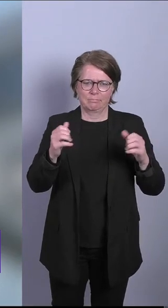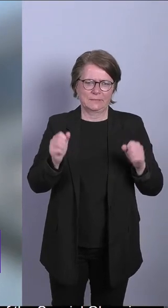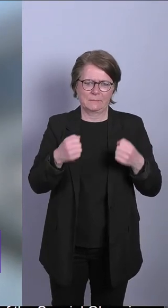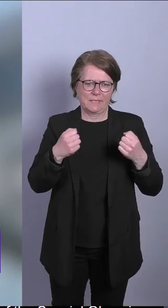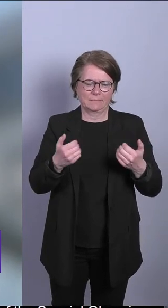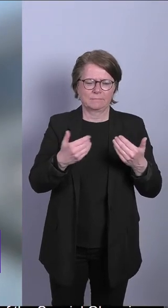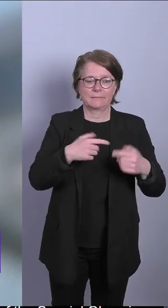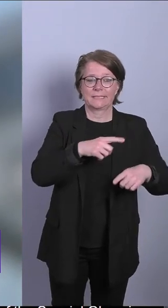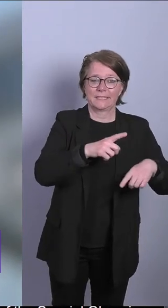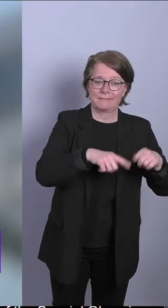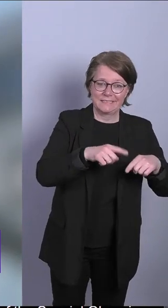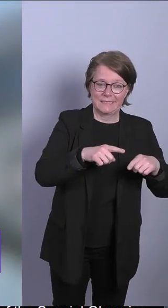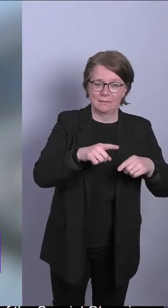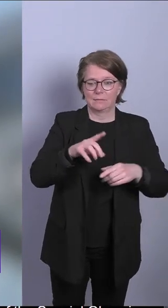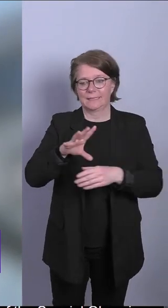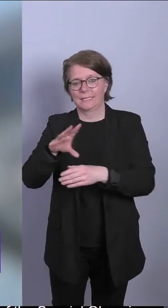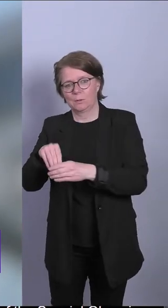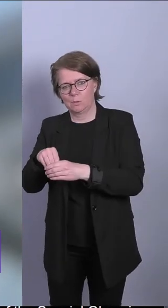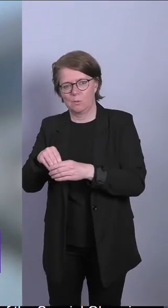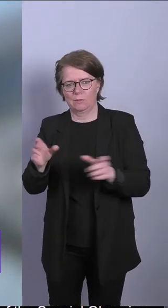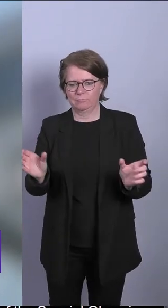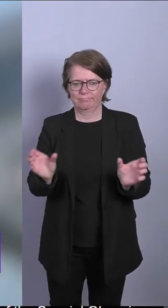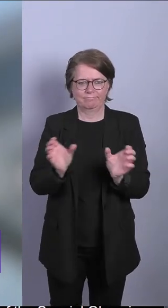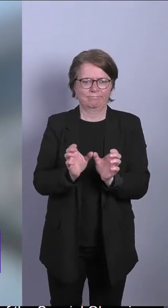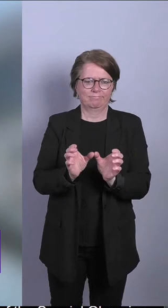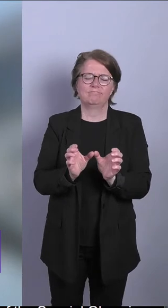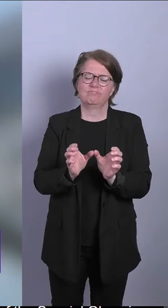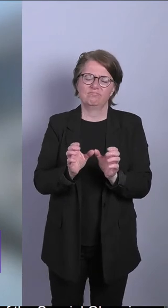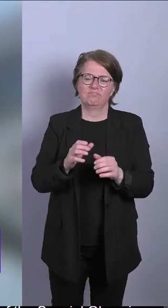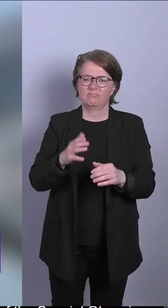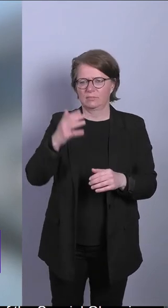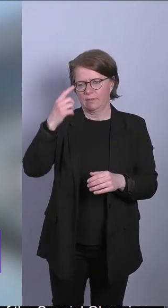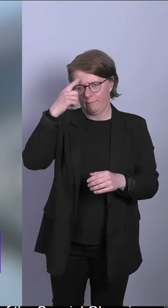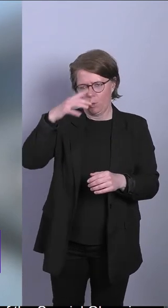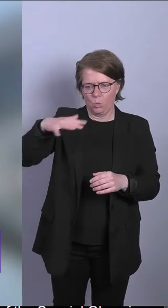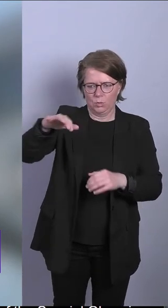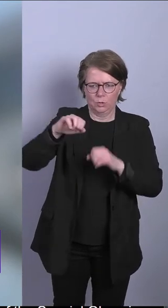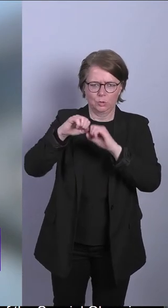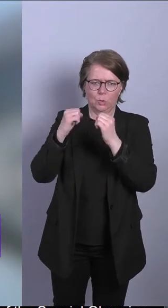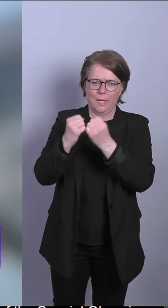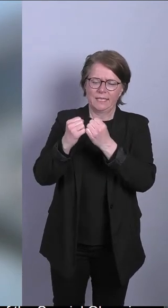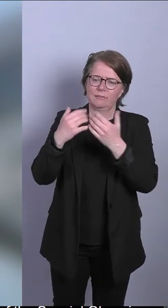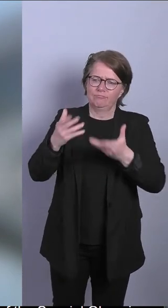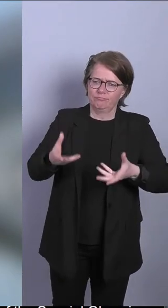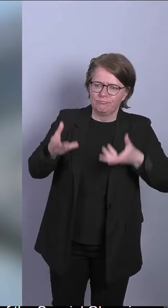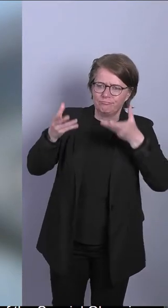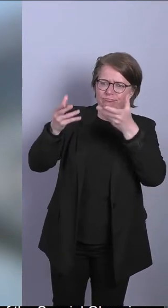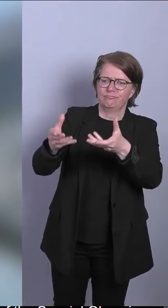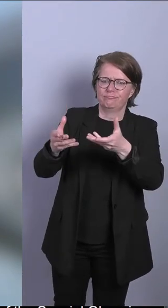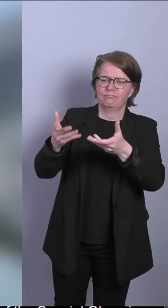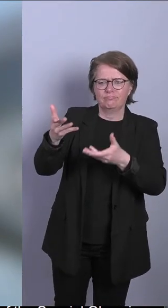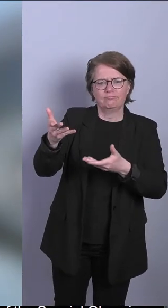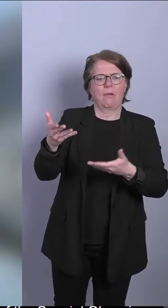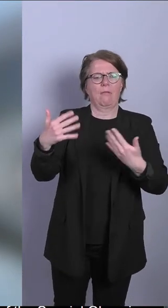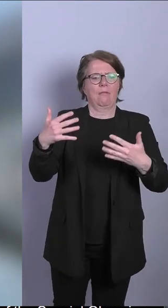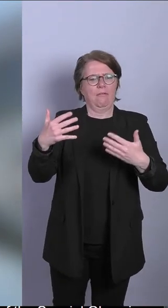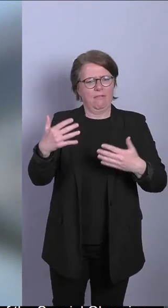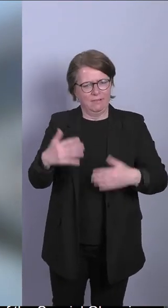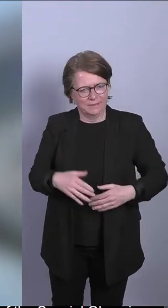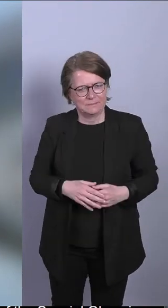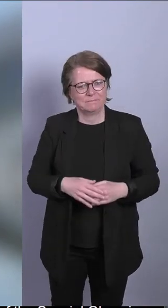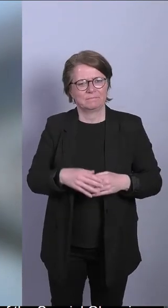Diversity and inclusion are the great challenges of our society. Und ihr als Volunteers. You as